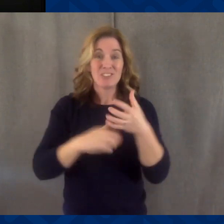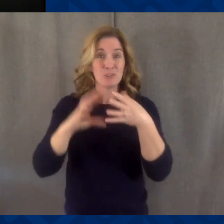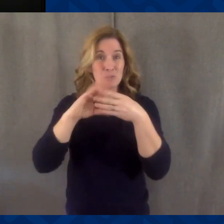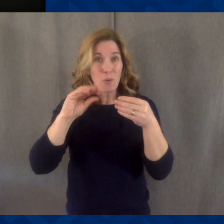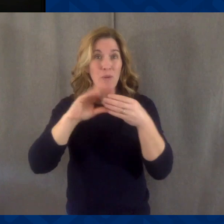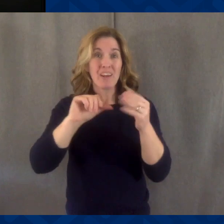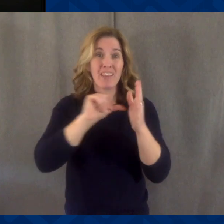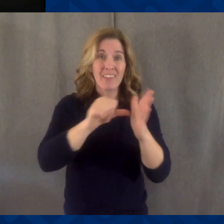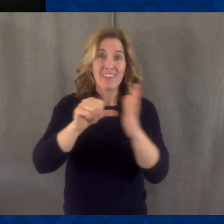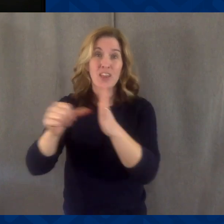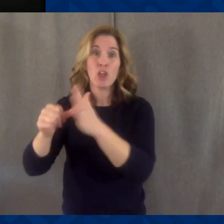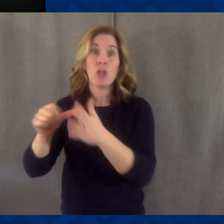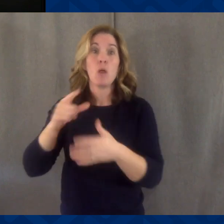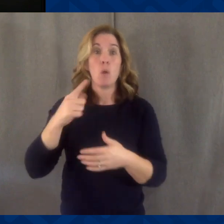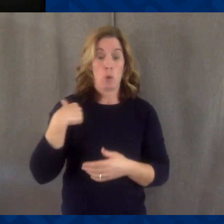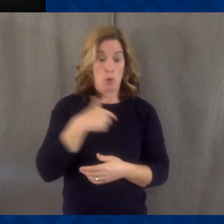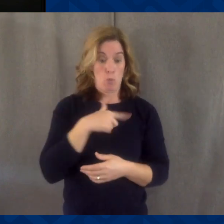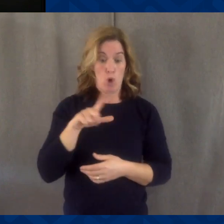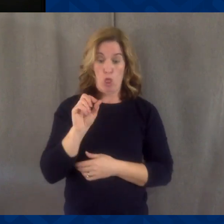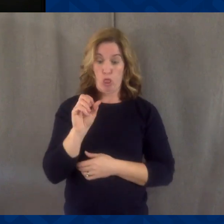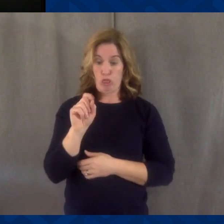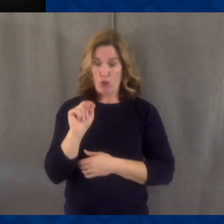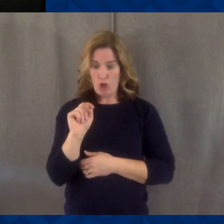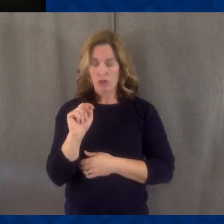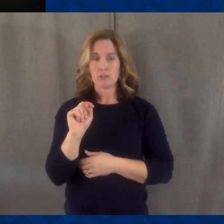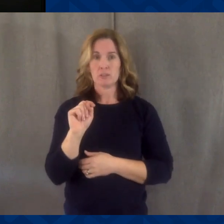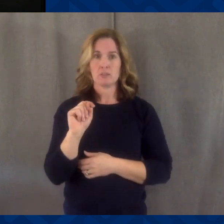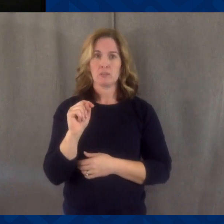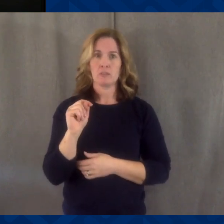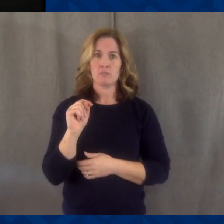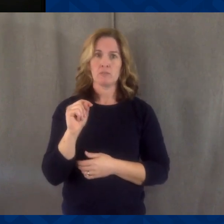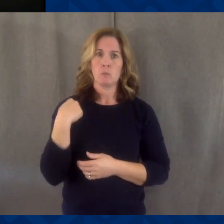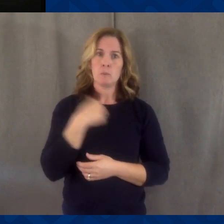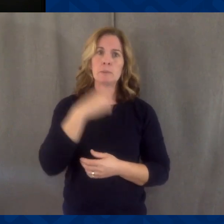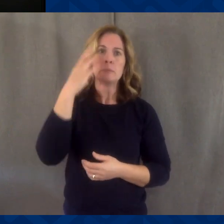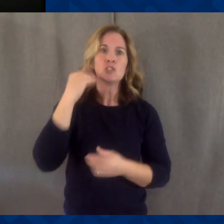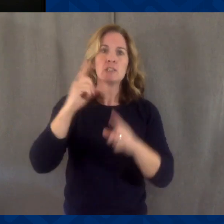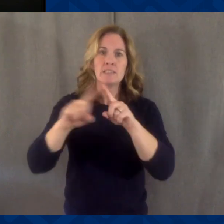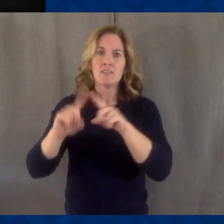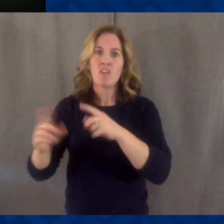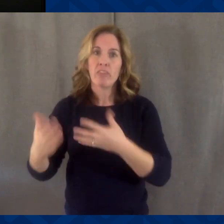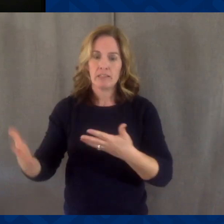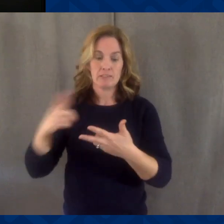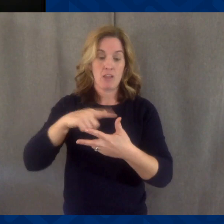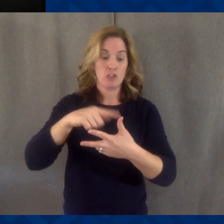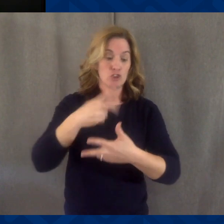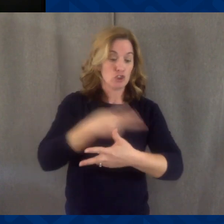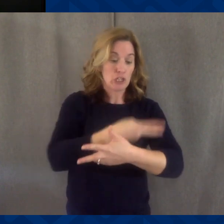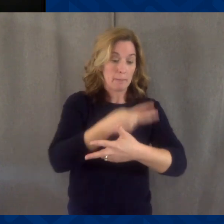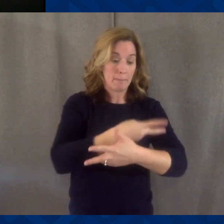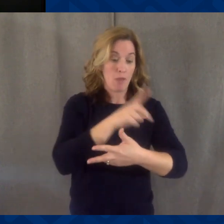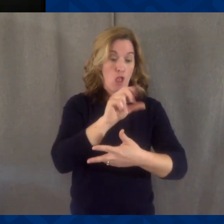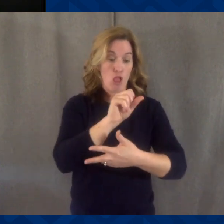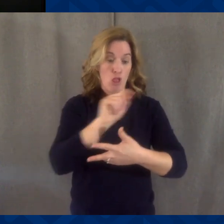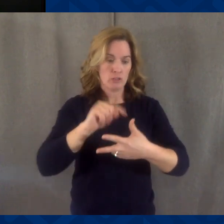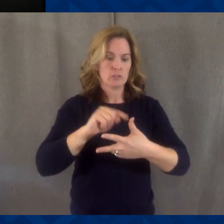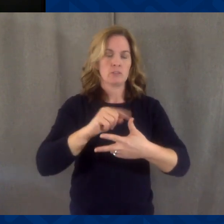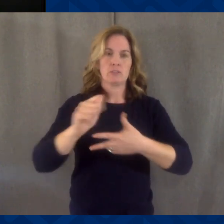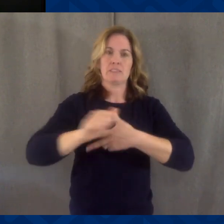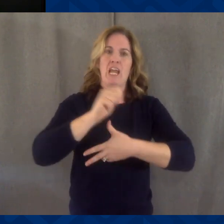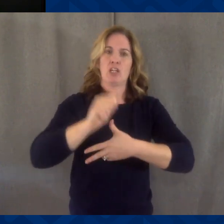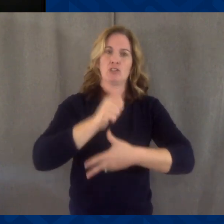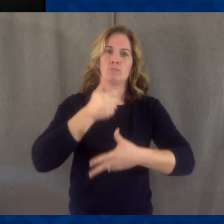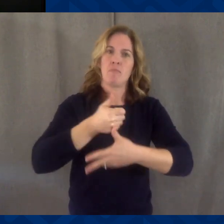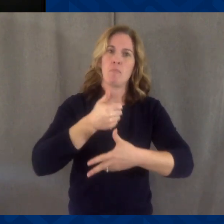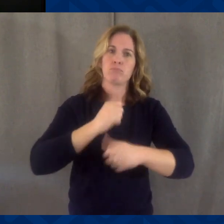sheep indicates that when we're lost, we are in danger and we have no means to protect ourselves. The lost coin indicates that when we're